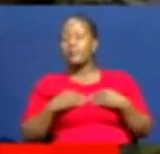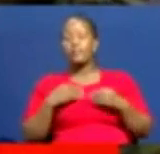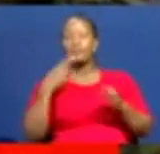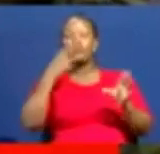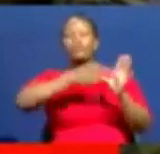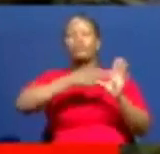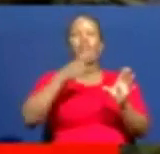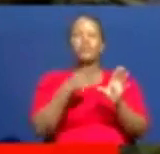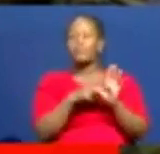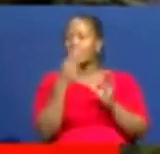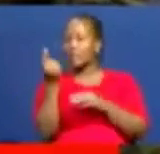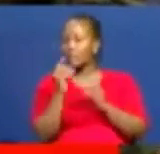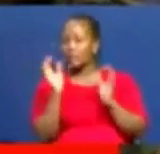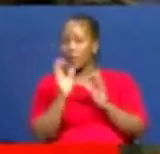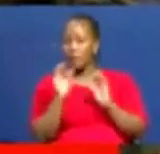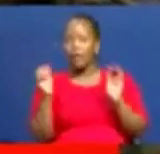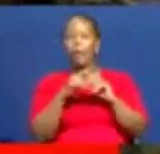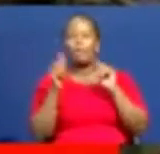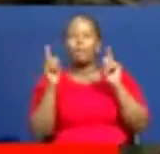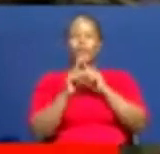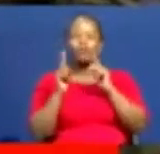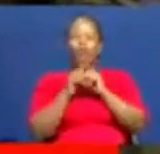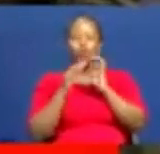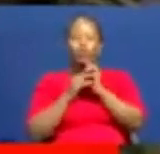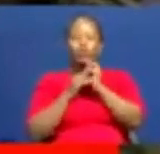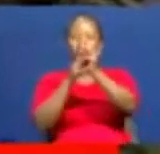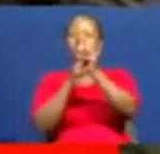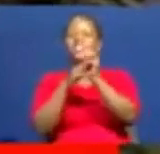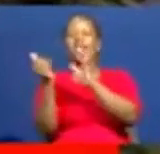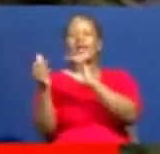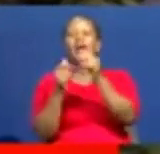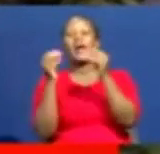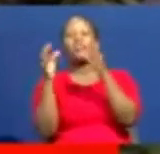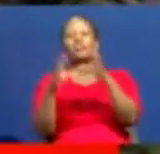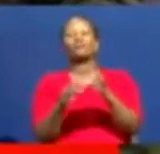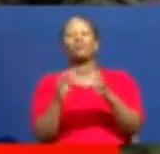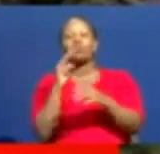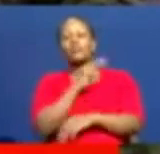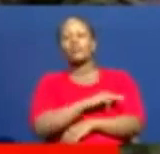participate, but to also provide leadership in this mission.